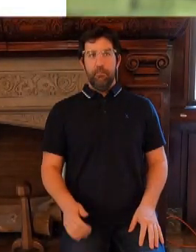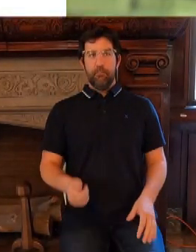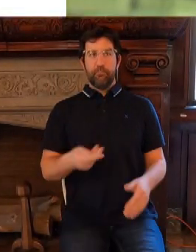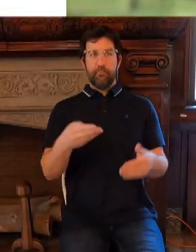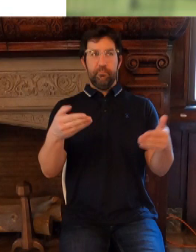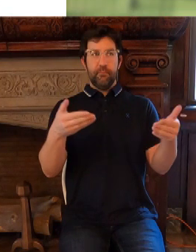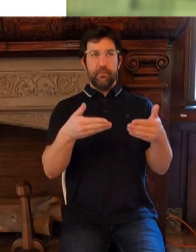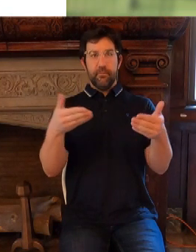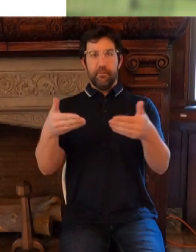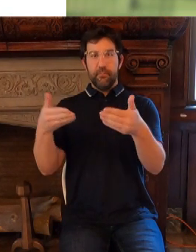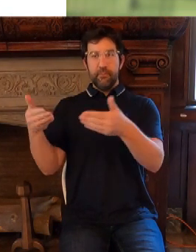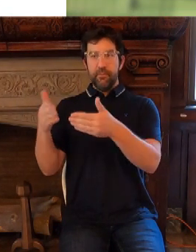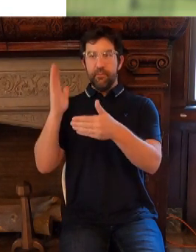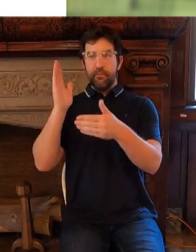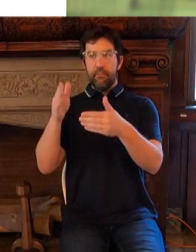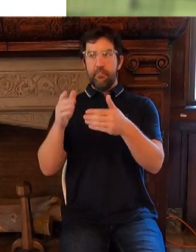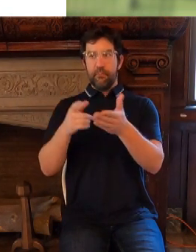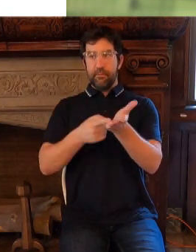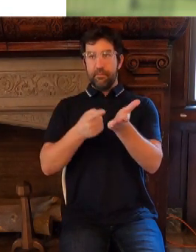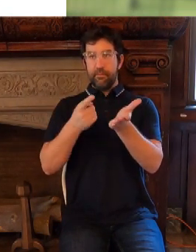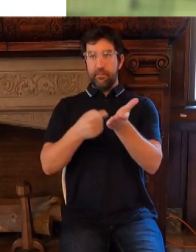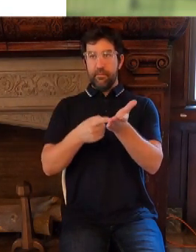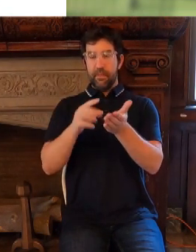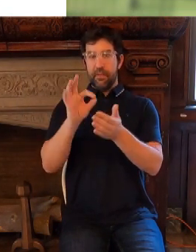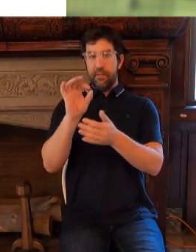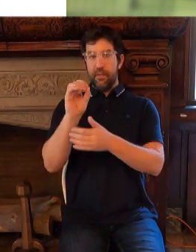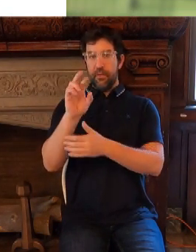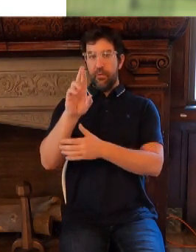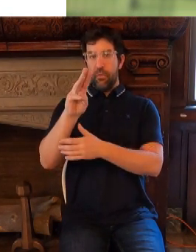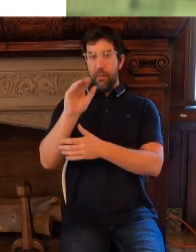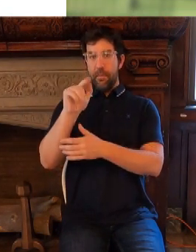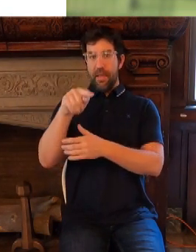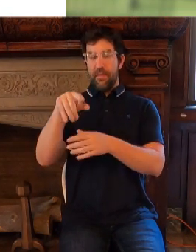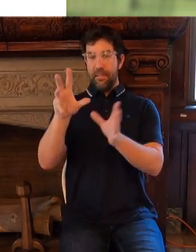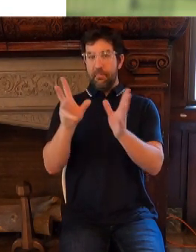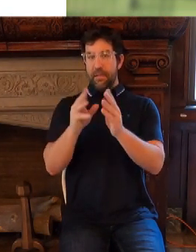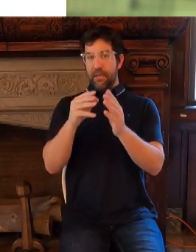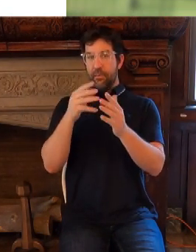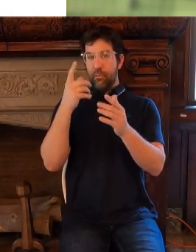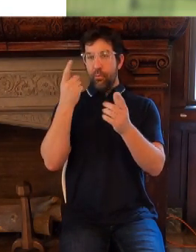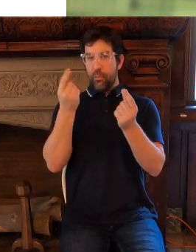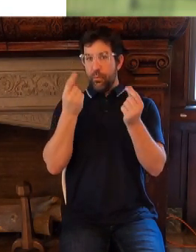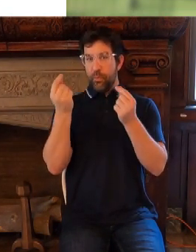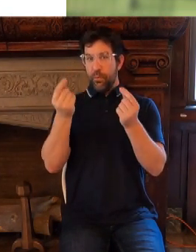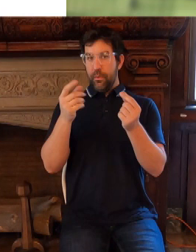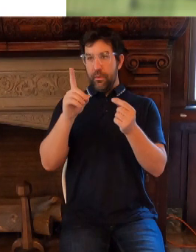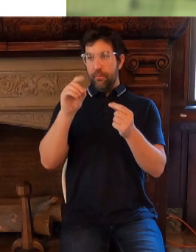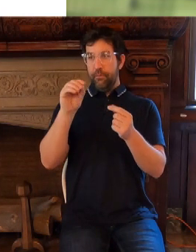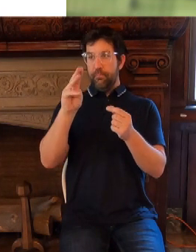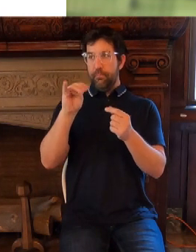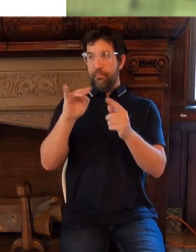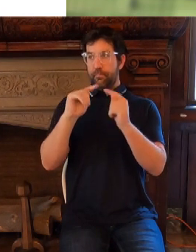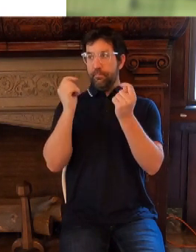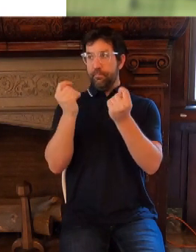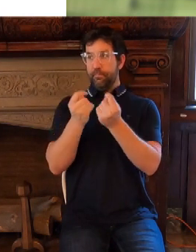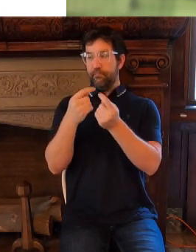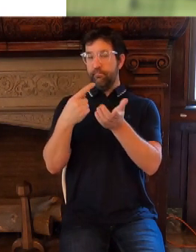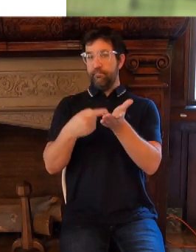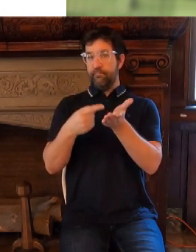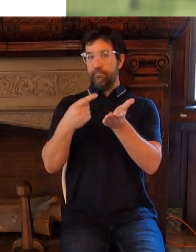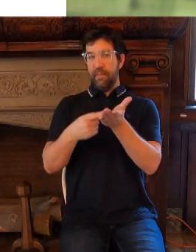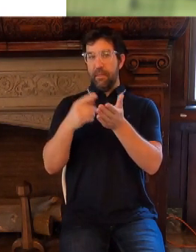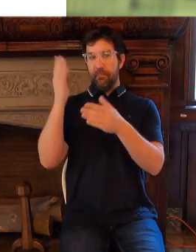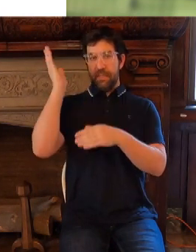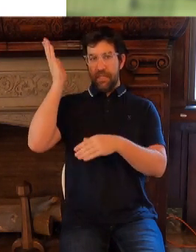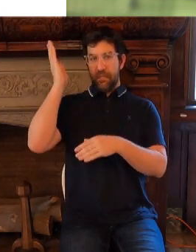introductions and then just go over what the format for the meeting is tonight. Our DOMI team will take us through the technical